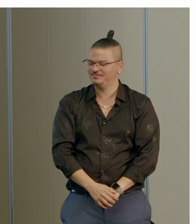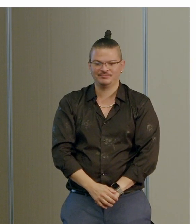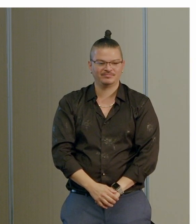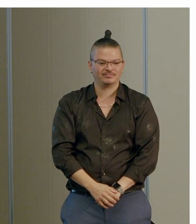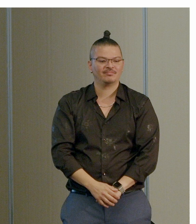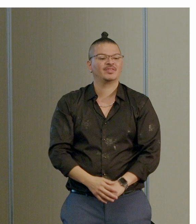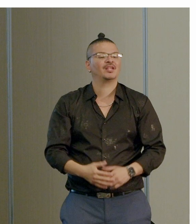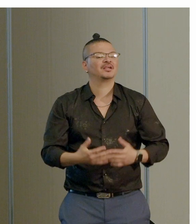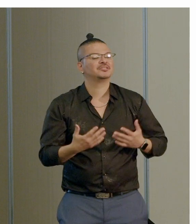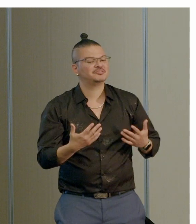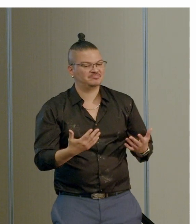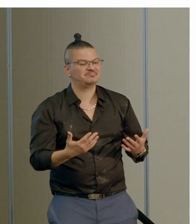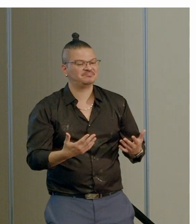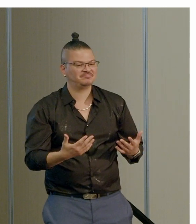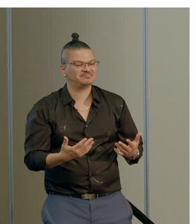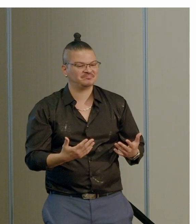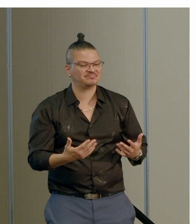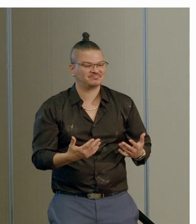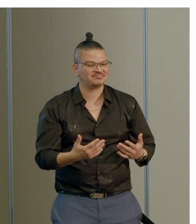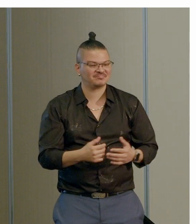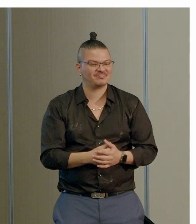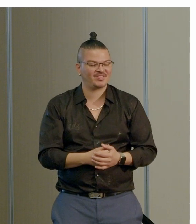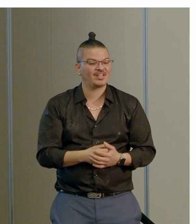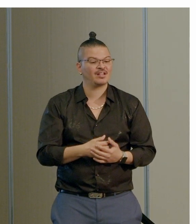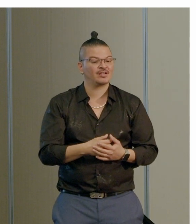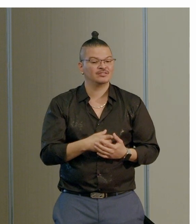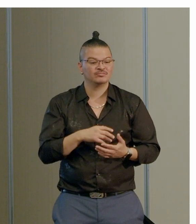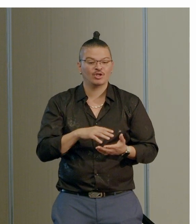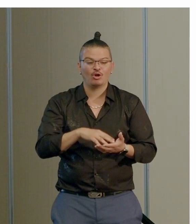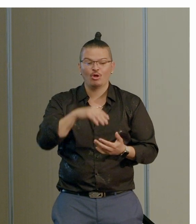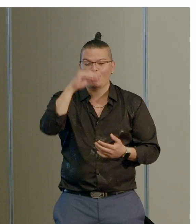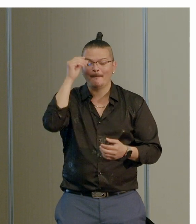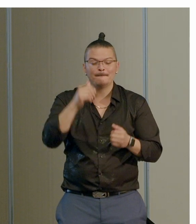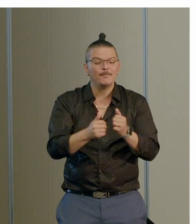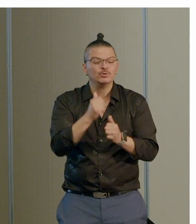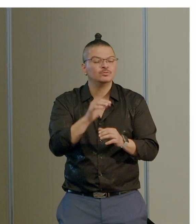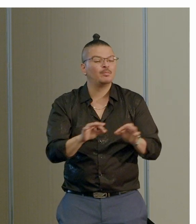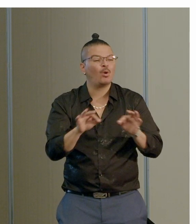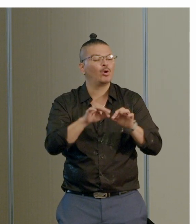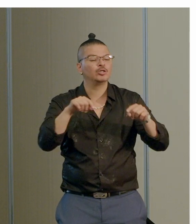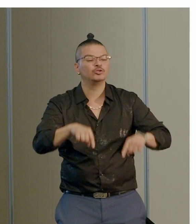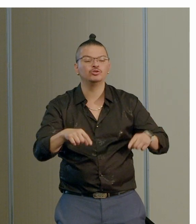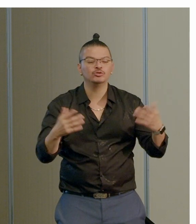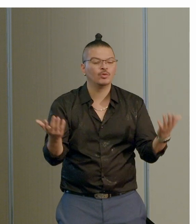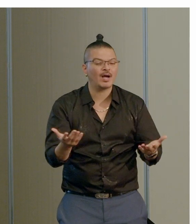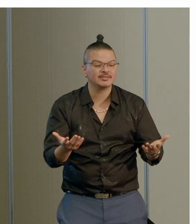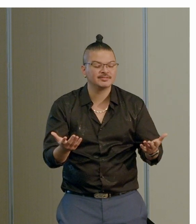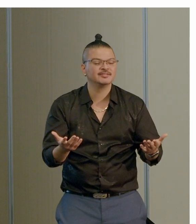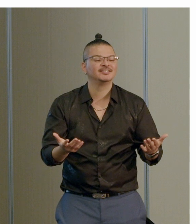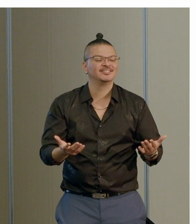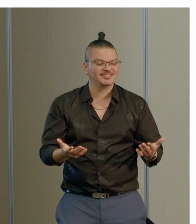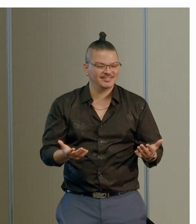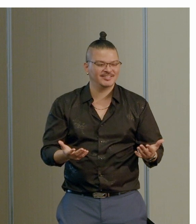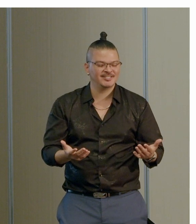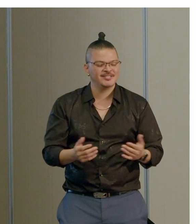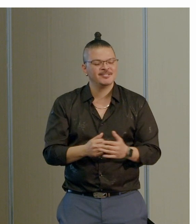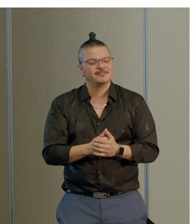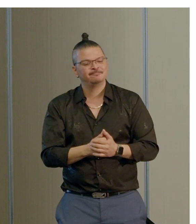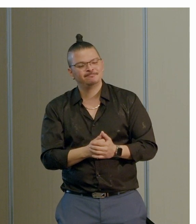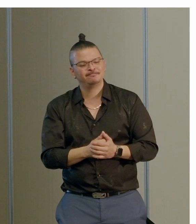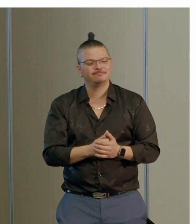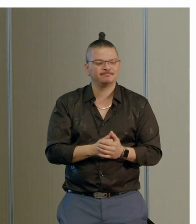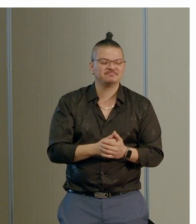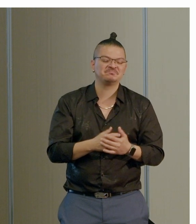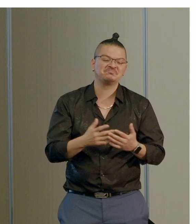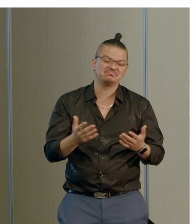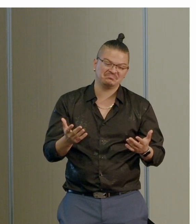So one of the key takeaways that I really want to bring to light is while one person